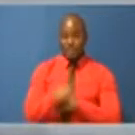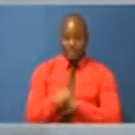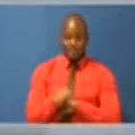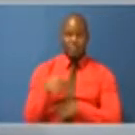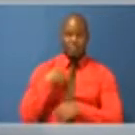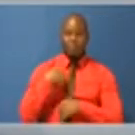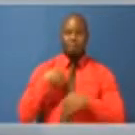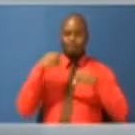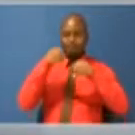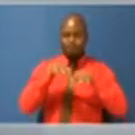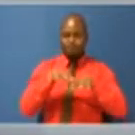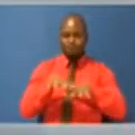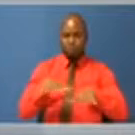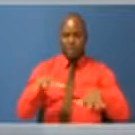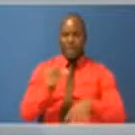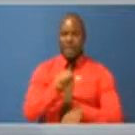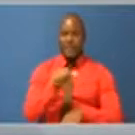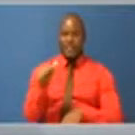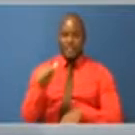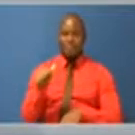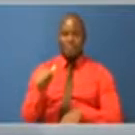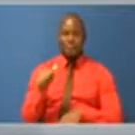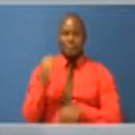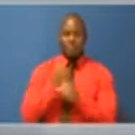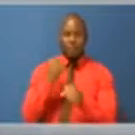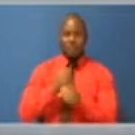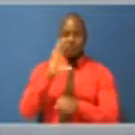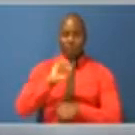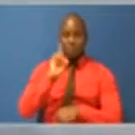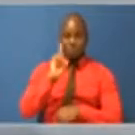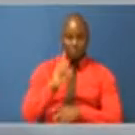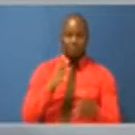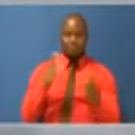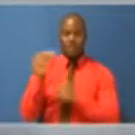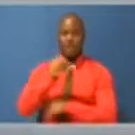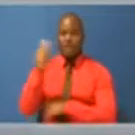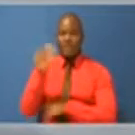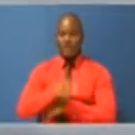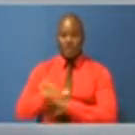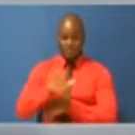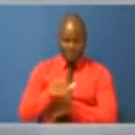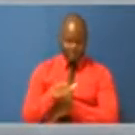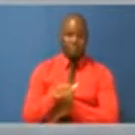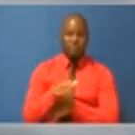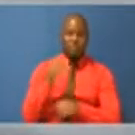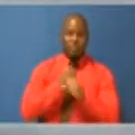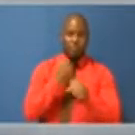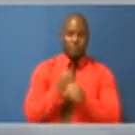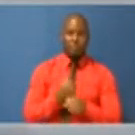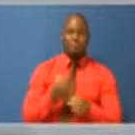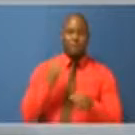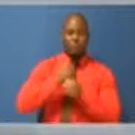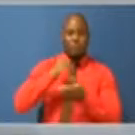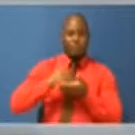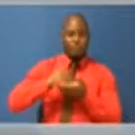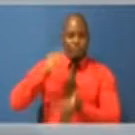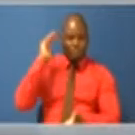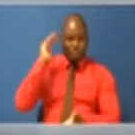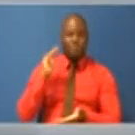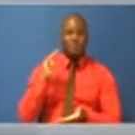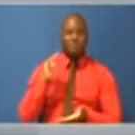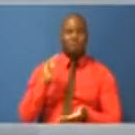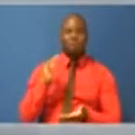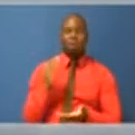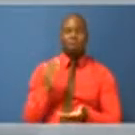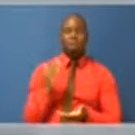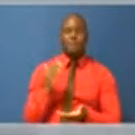so let's decentralize other key functions from nairobi to other areas we started doing that let's do more of that so that